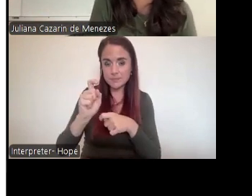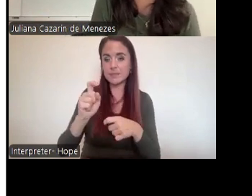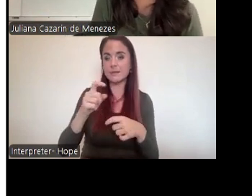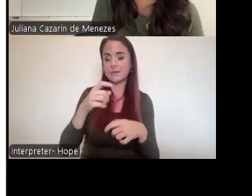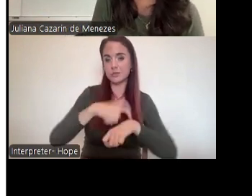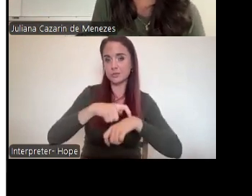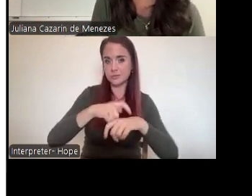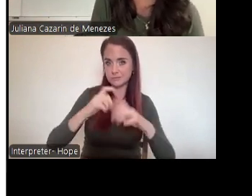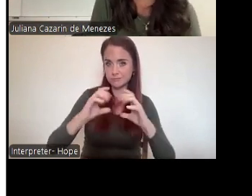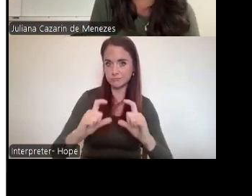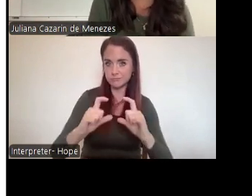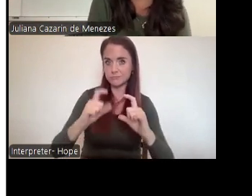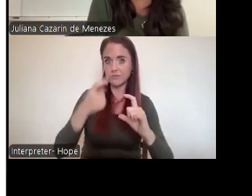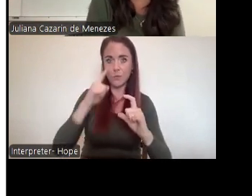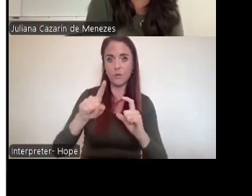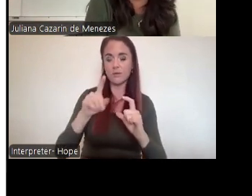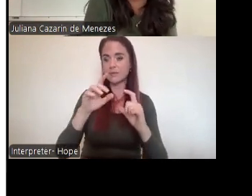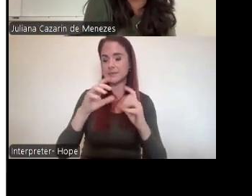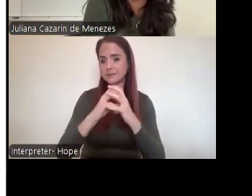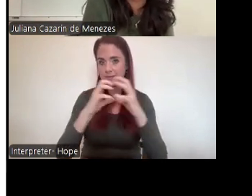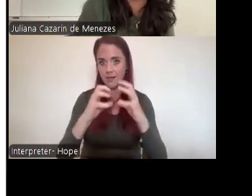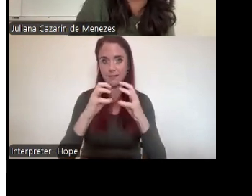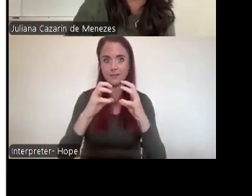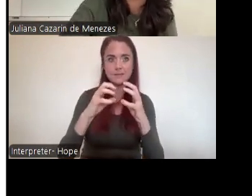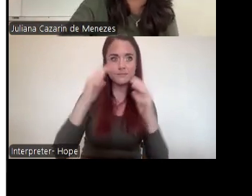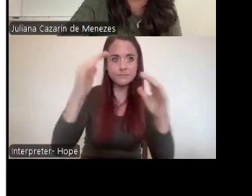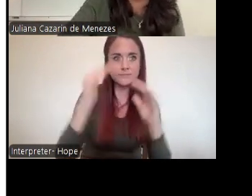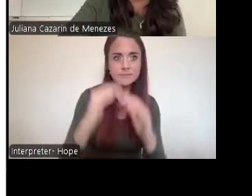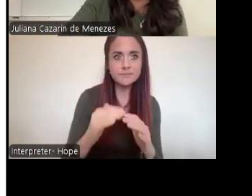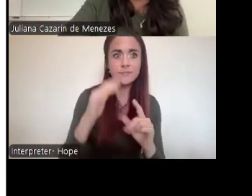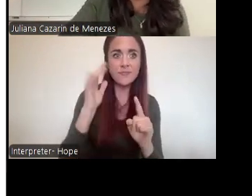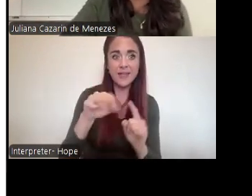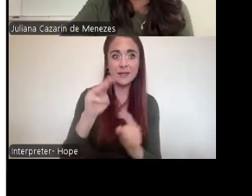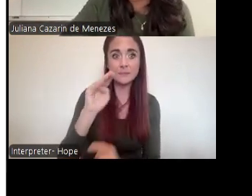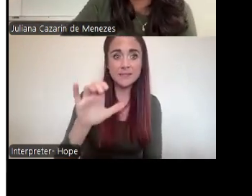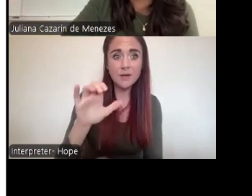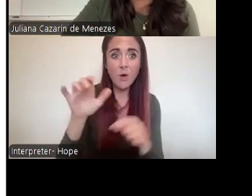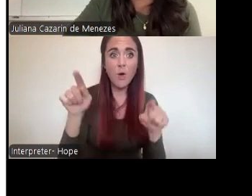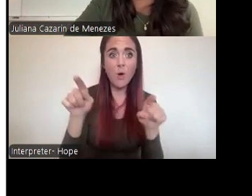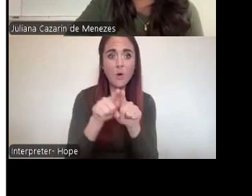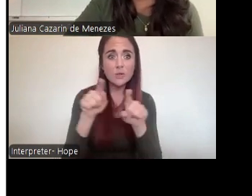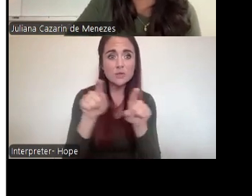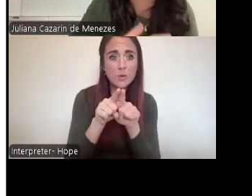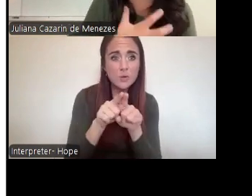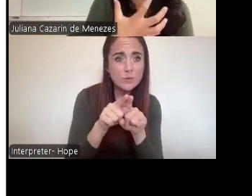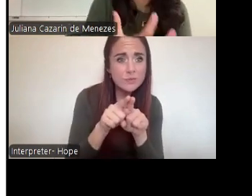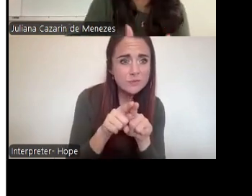The oncogene MIC also induces the cell proliferation in mouse lung cells. And the circadian